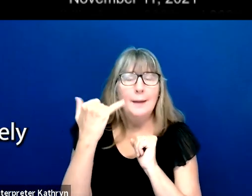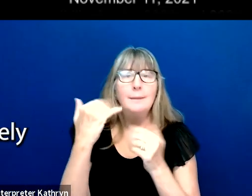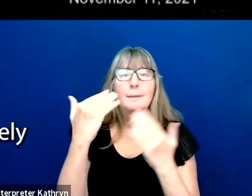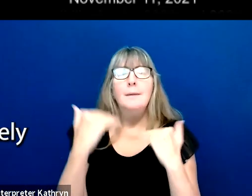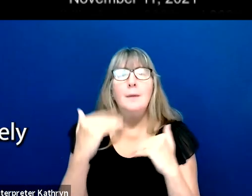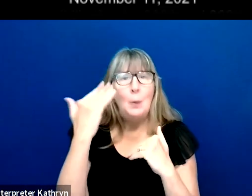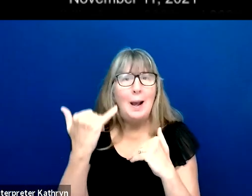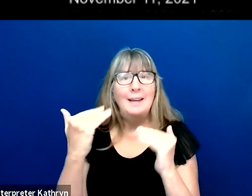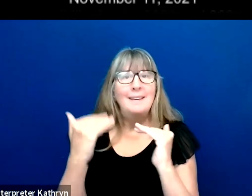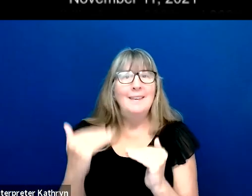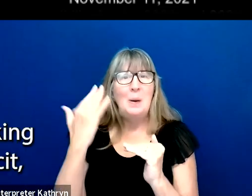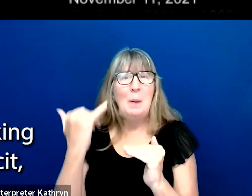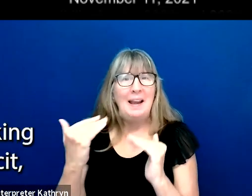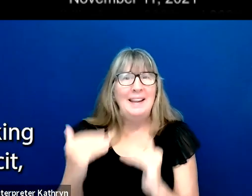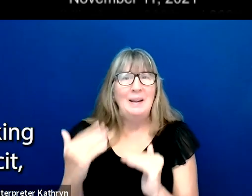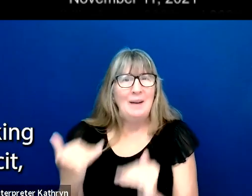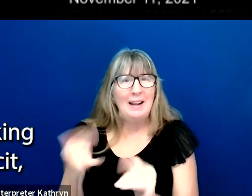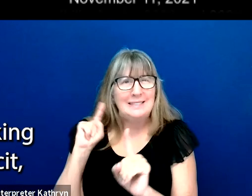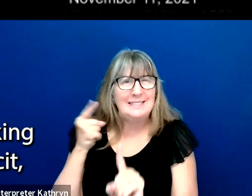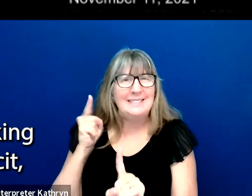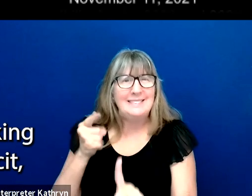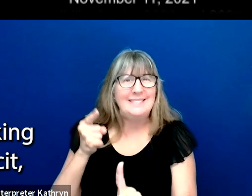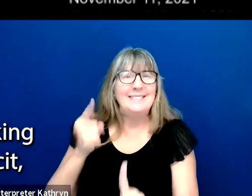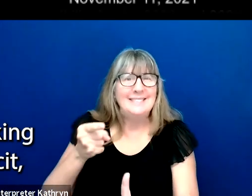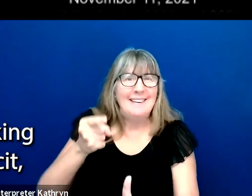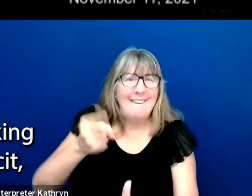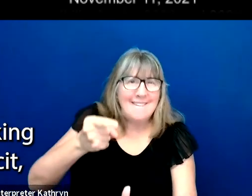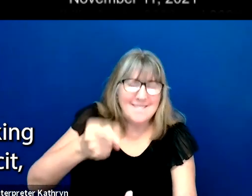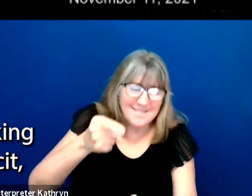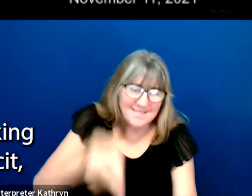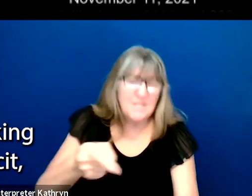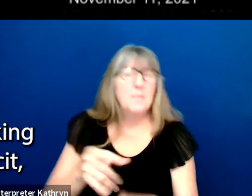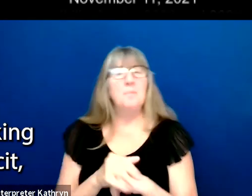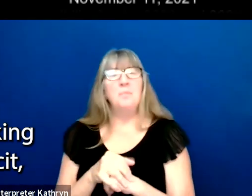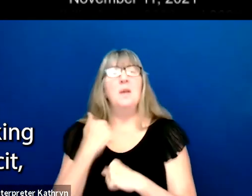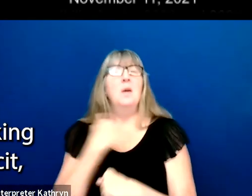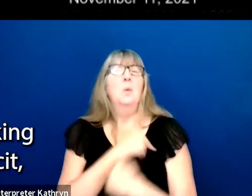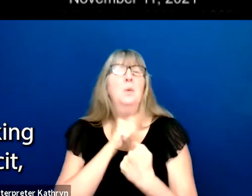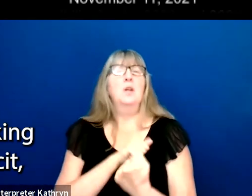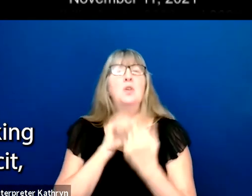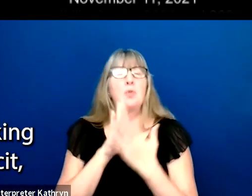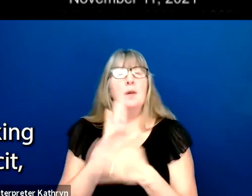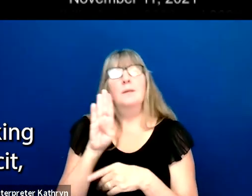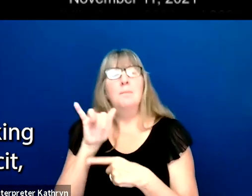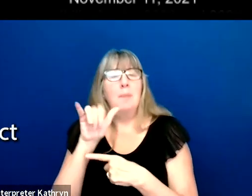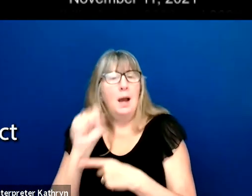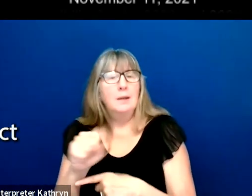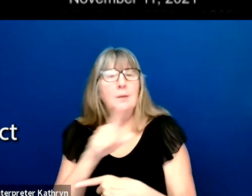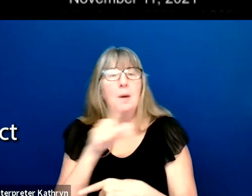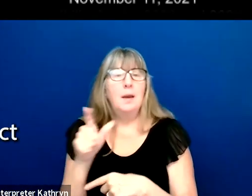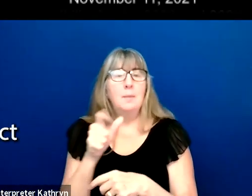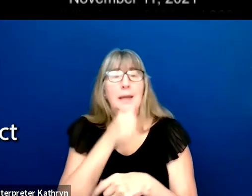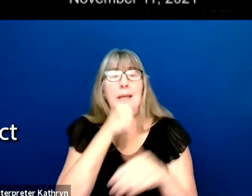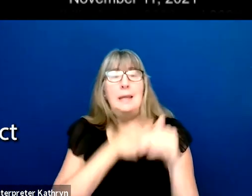likely we are to get to that. We address biases by making hidden curriculum expectations explicit, by